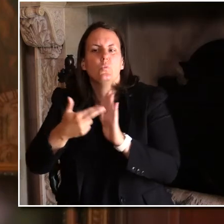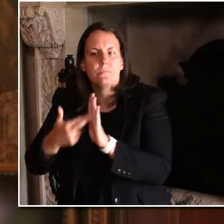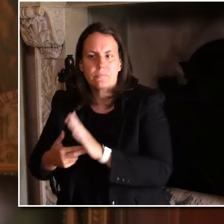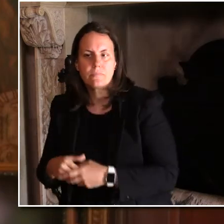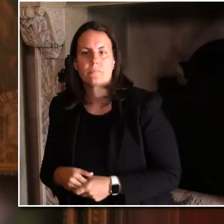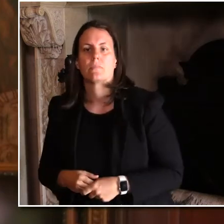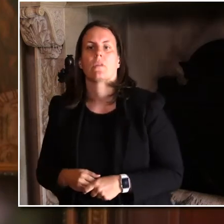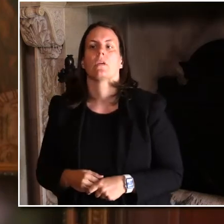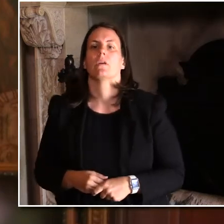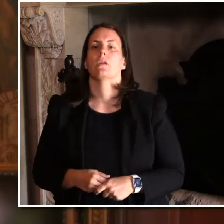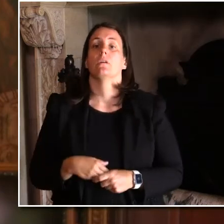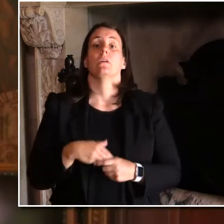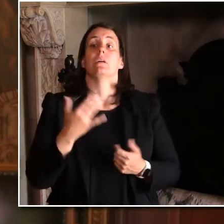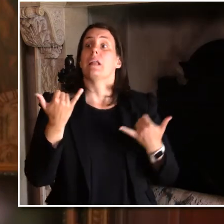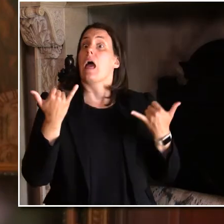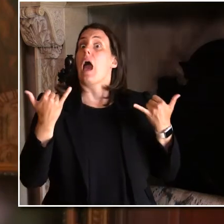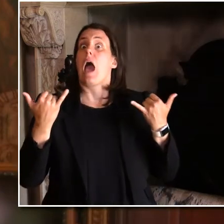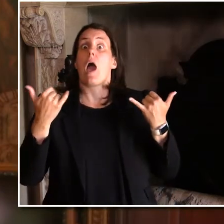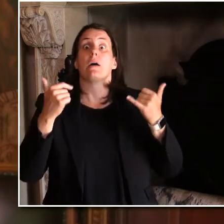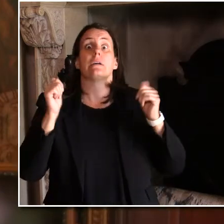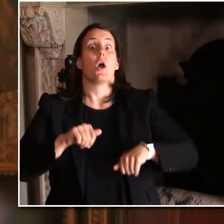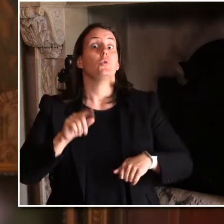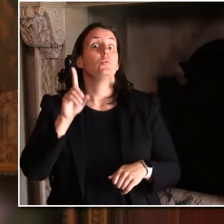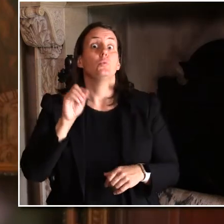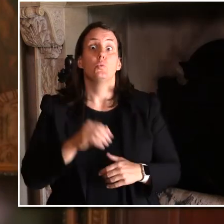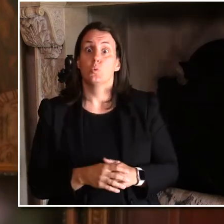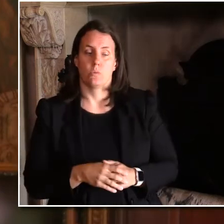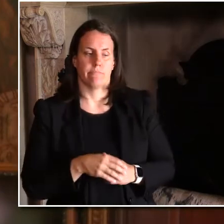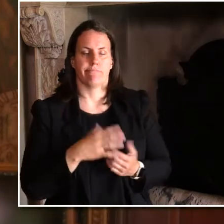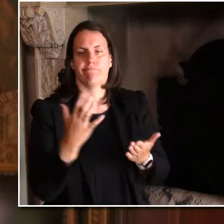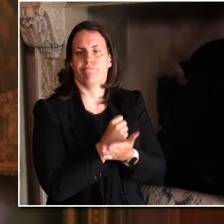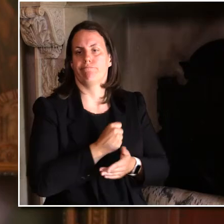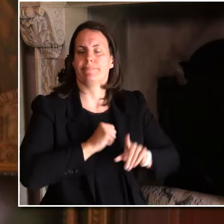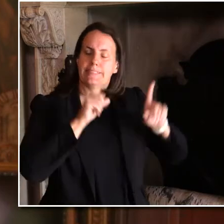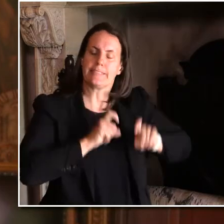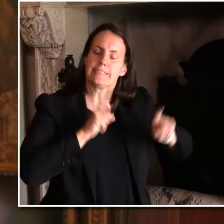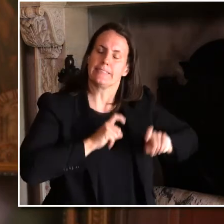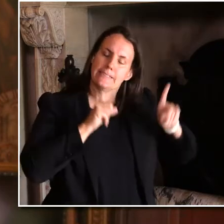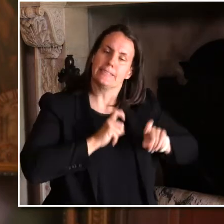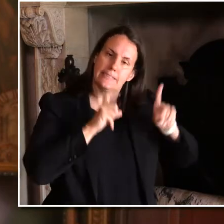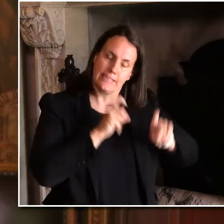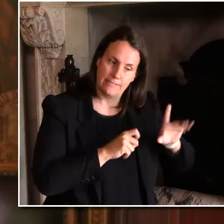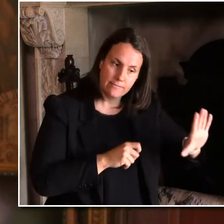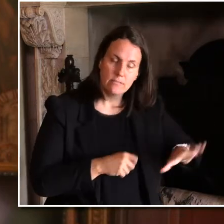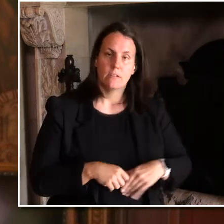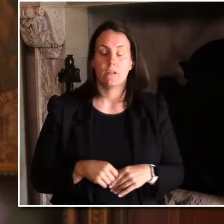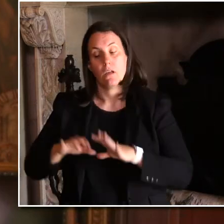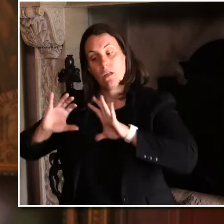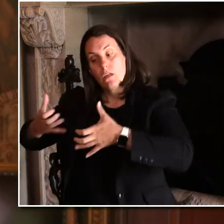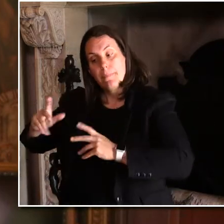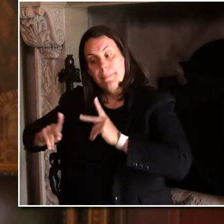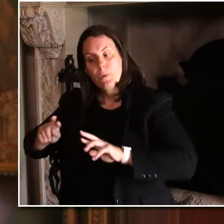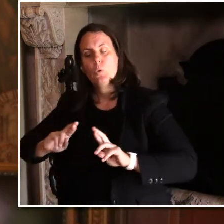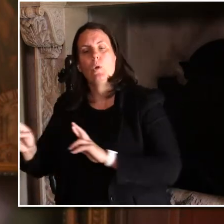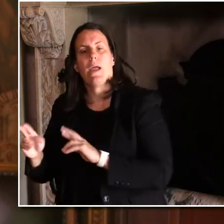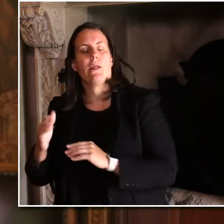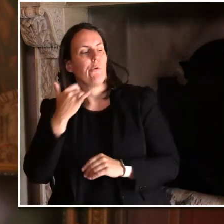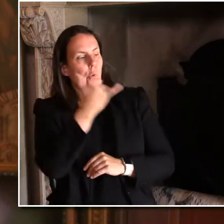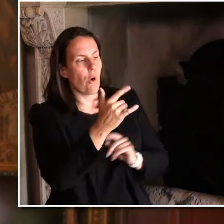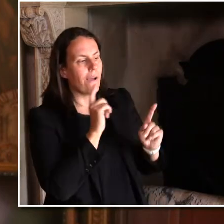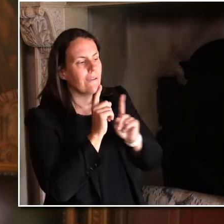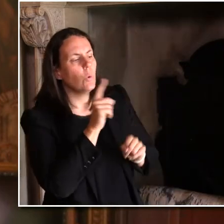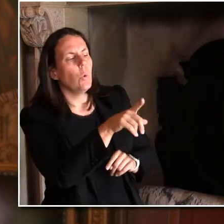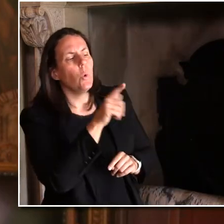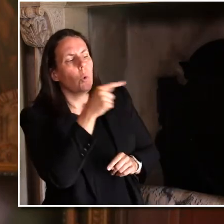finding people who are exposed, putting those individuals into quarantine, and paying particularly